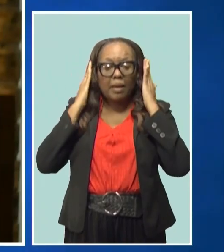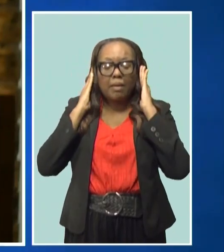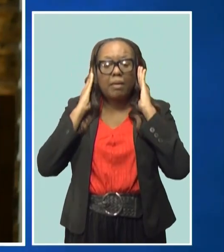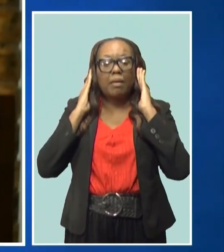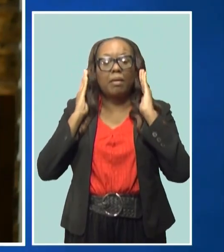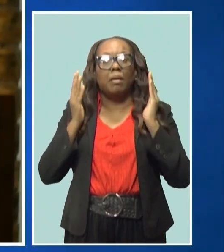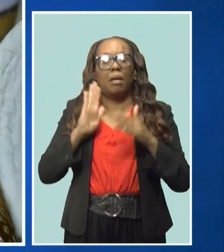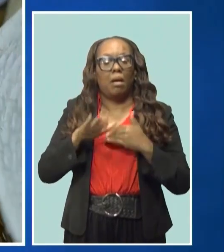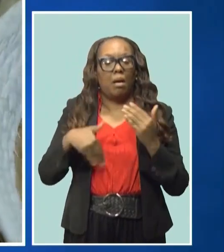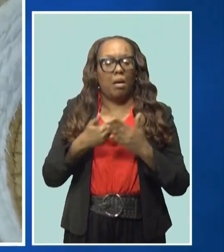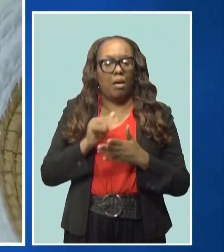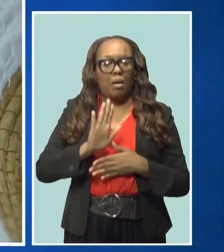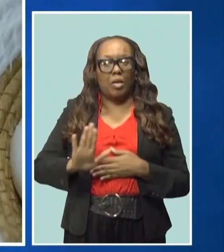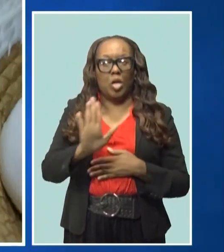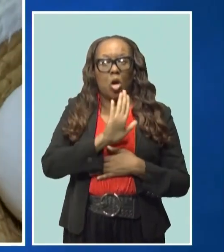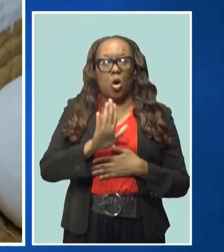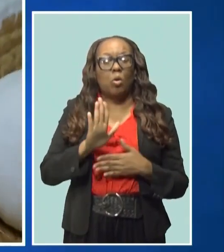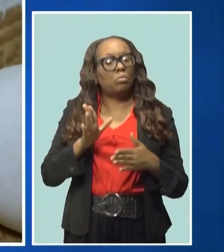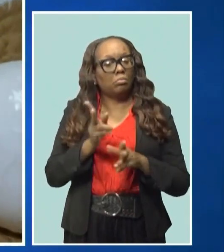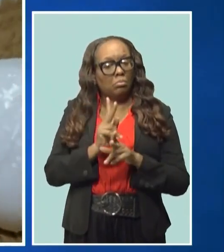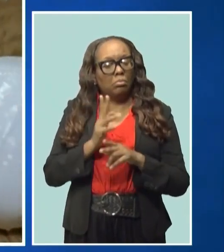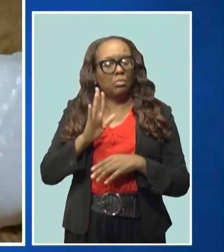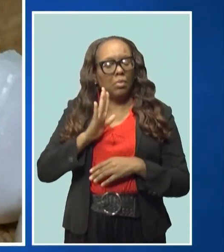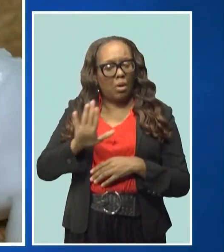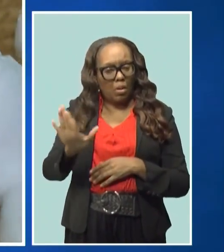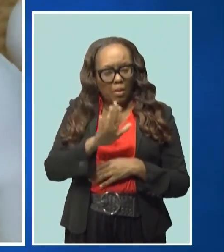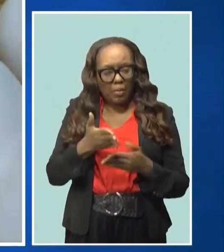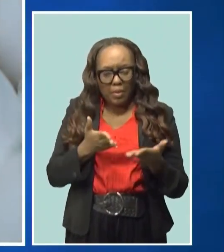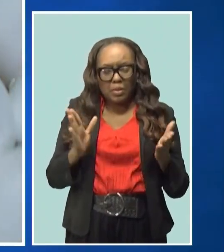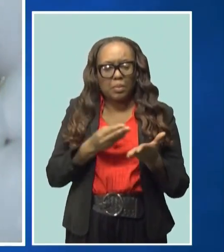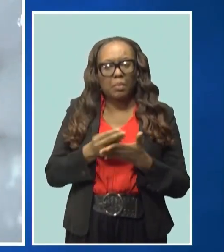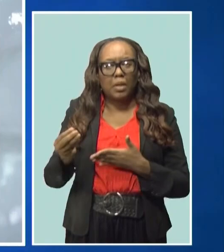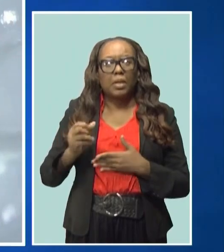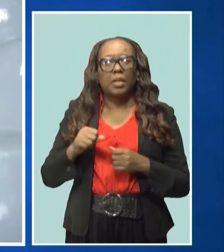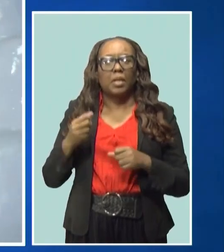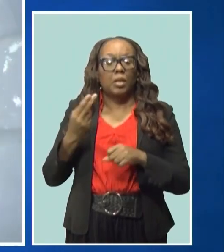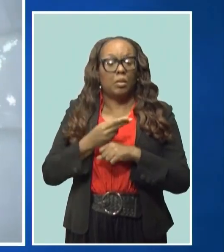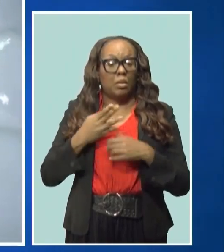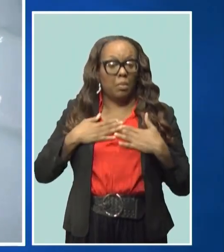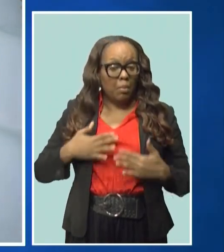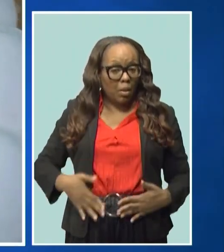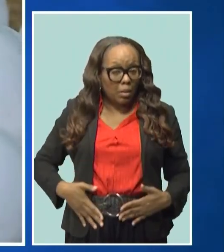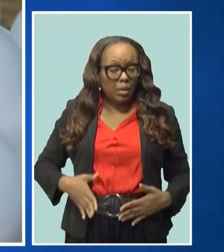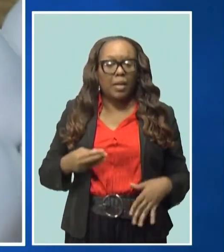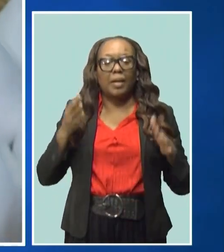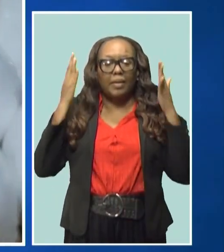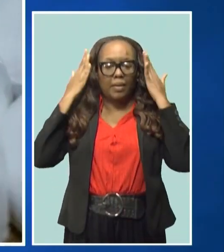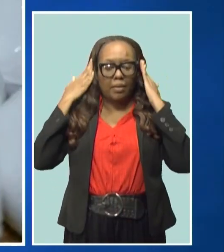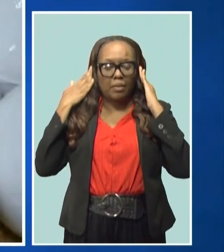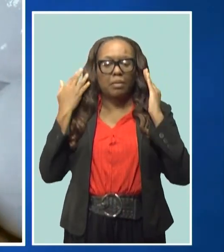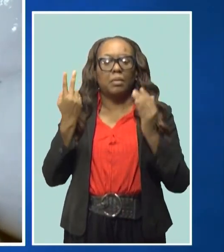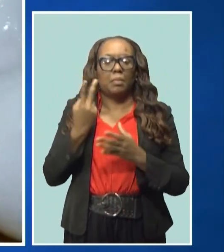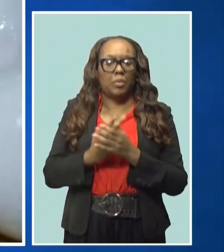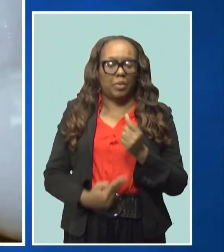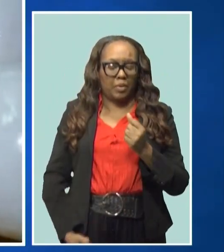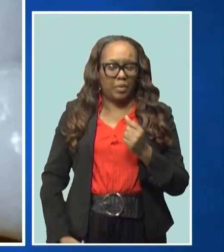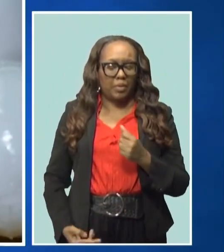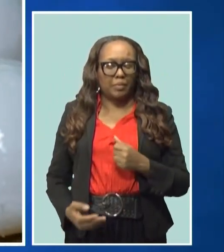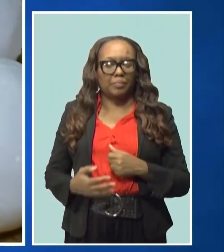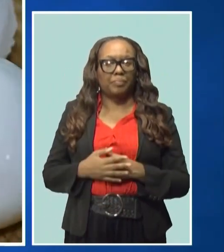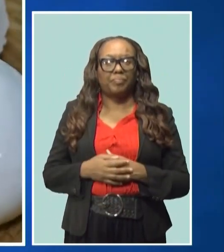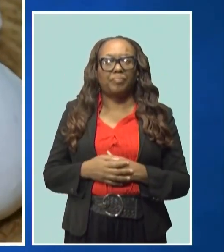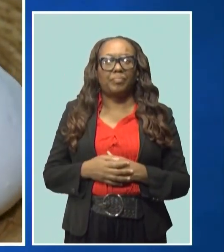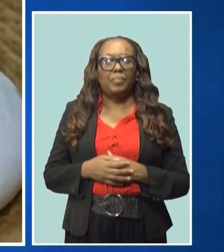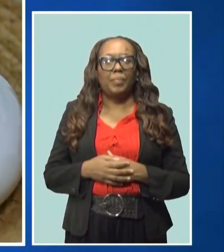product in terms of the body butters, they can use in your hair as well as any part of the body. We also make